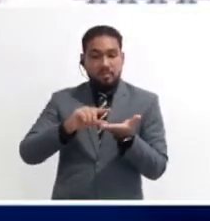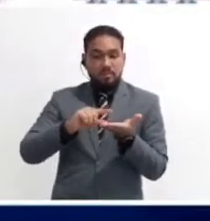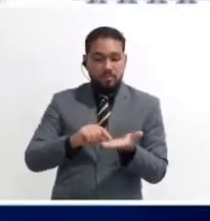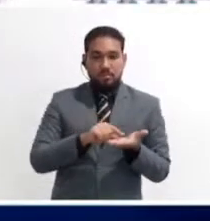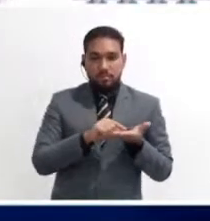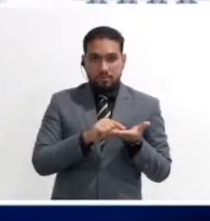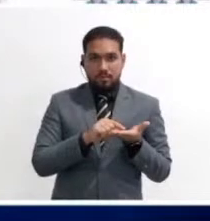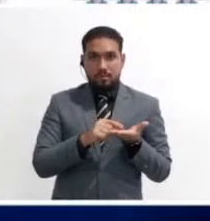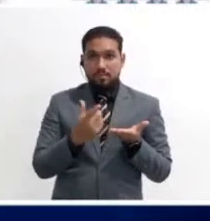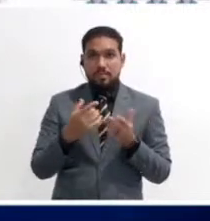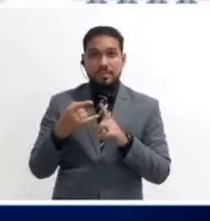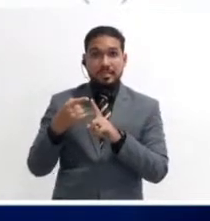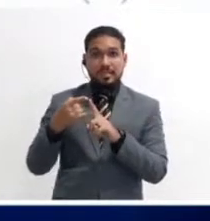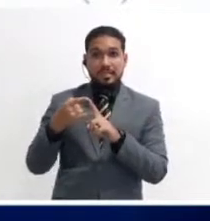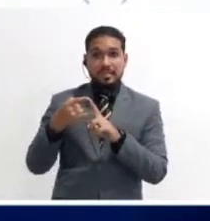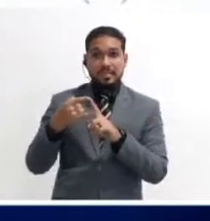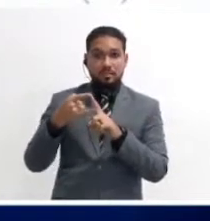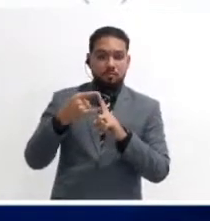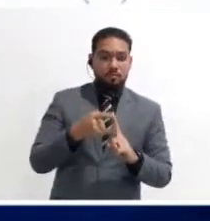place.